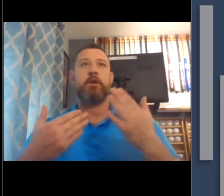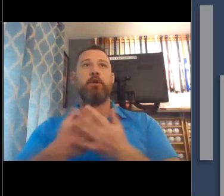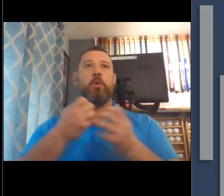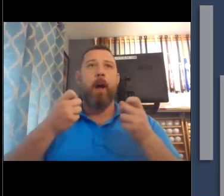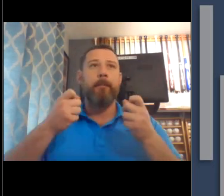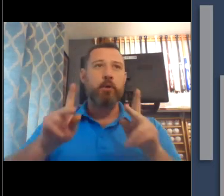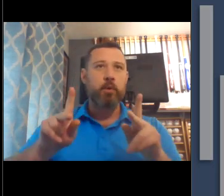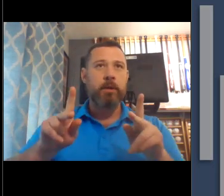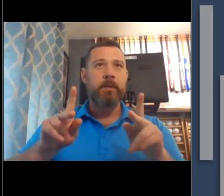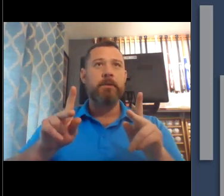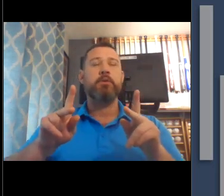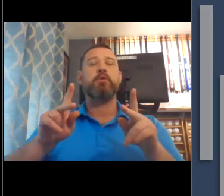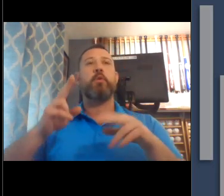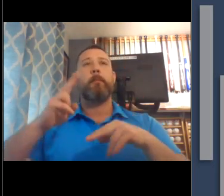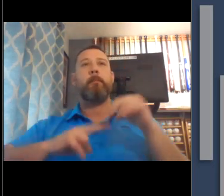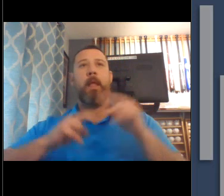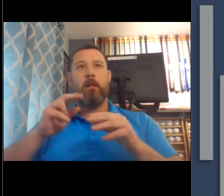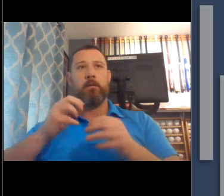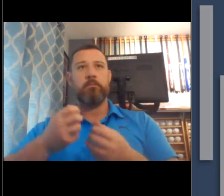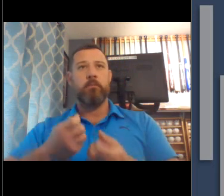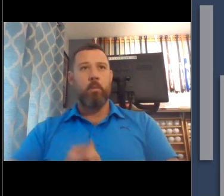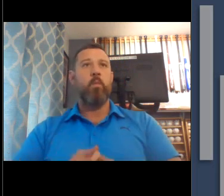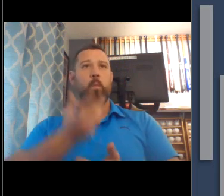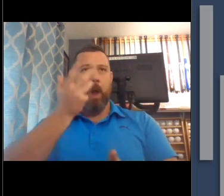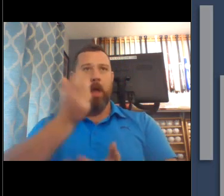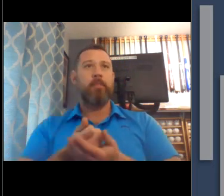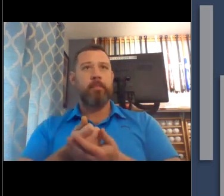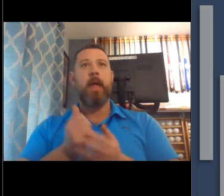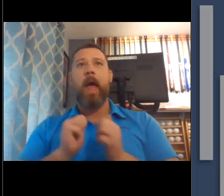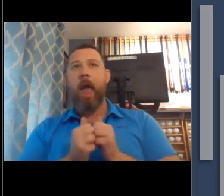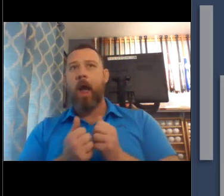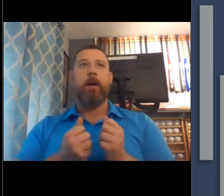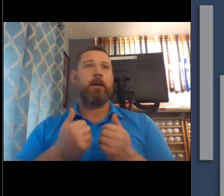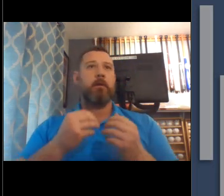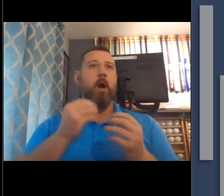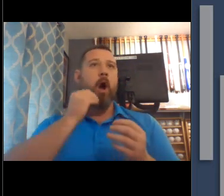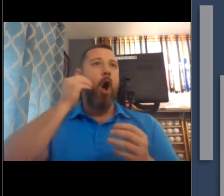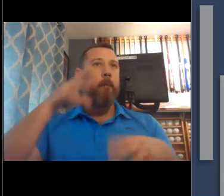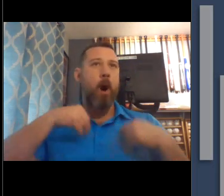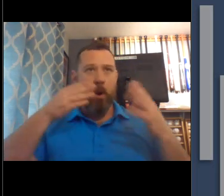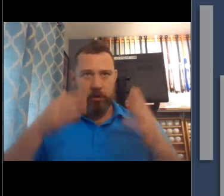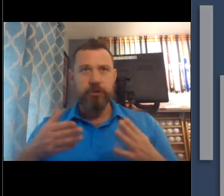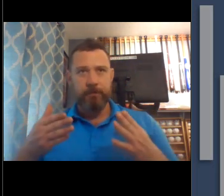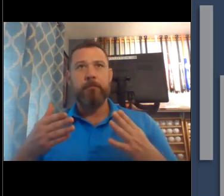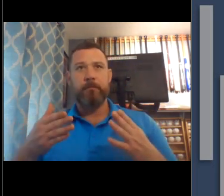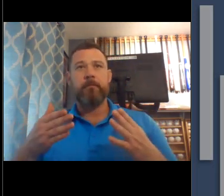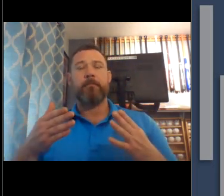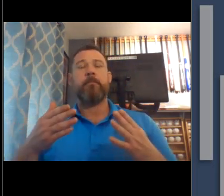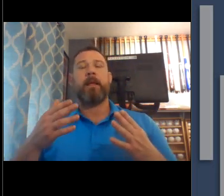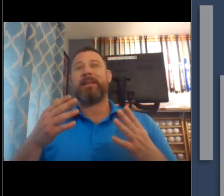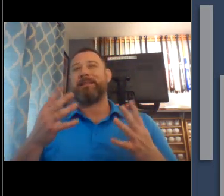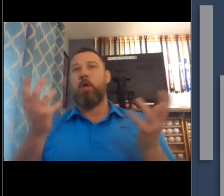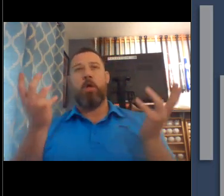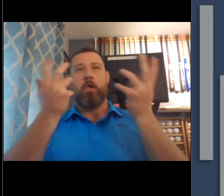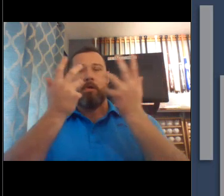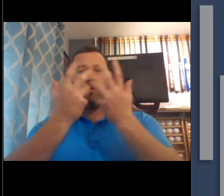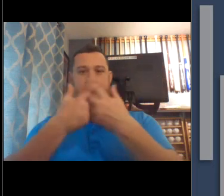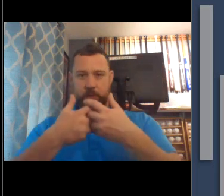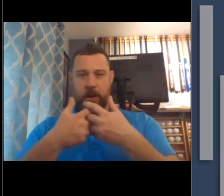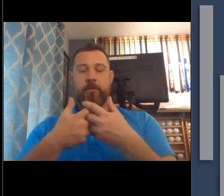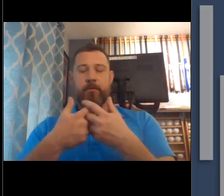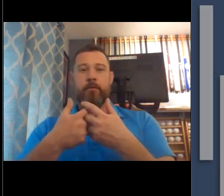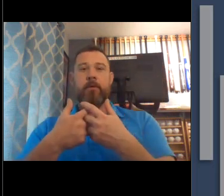to build wealth by how we could have home ownership, it all sort of came together. And I just wonder,